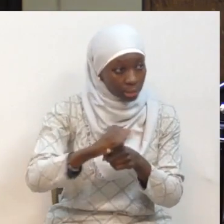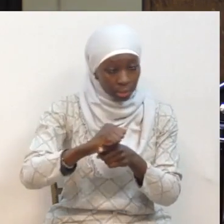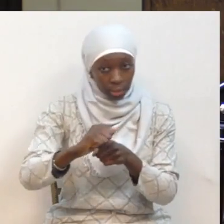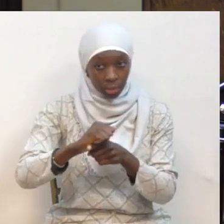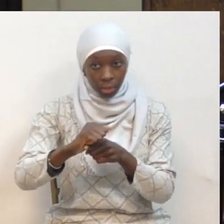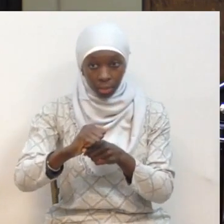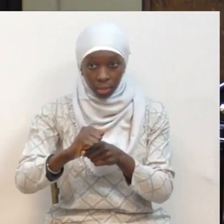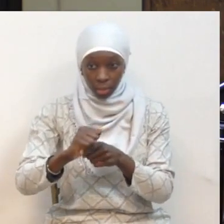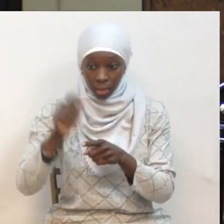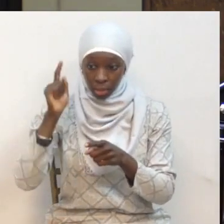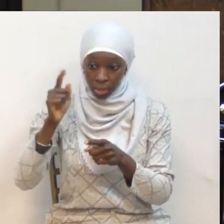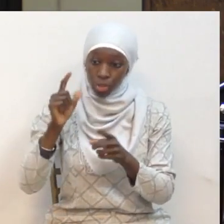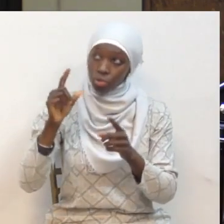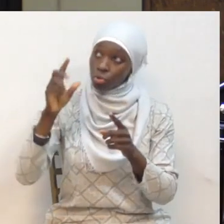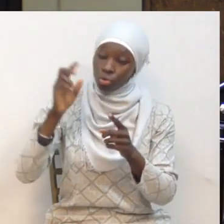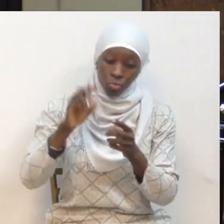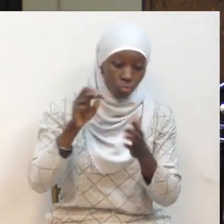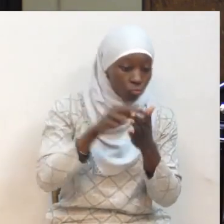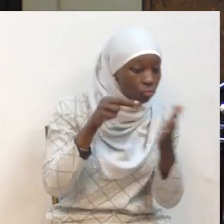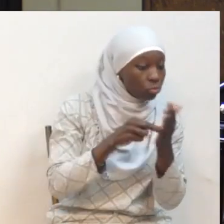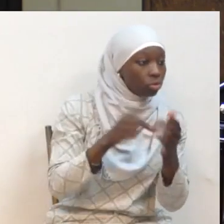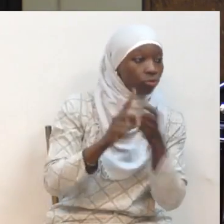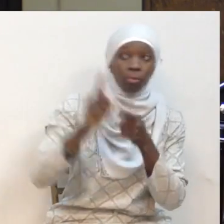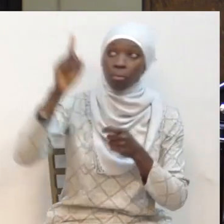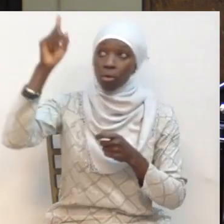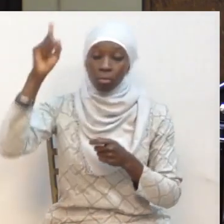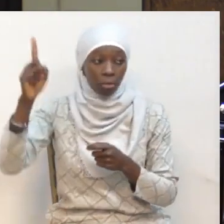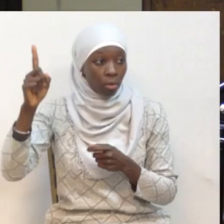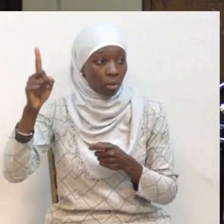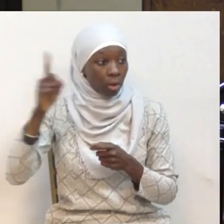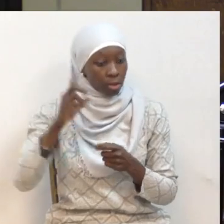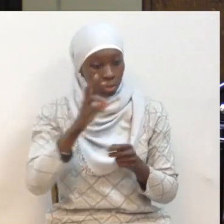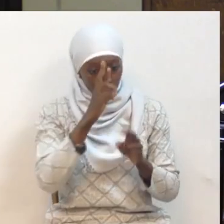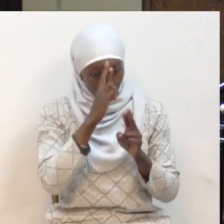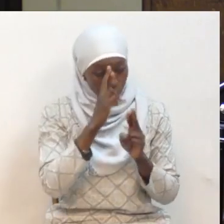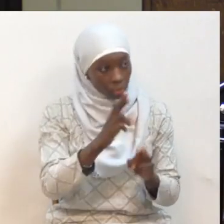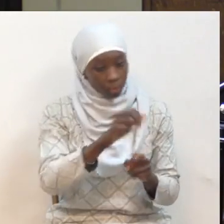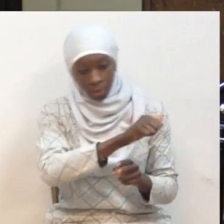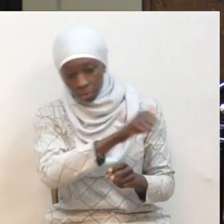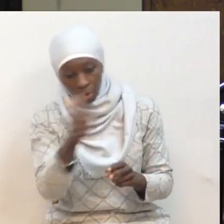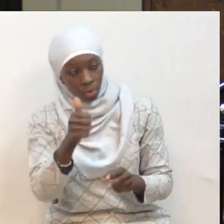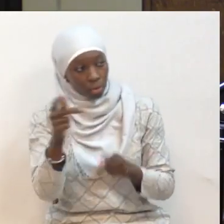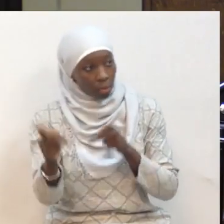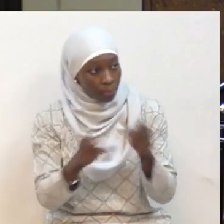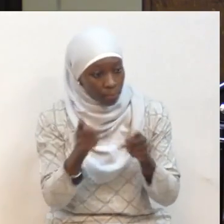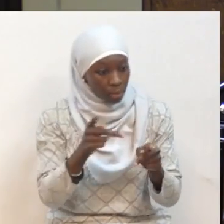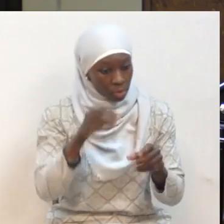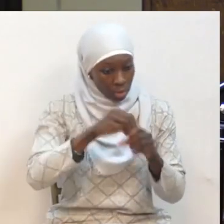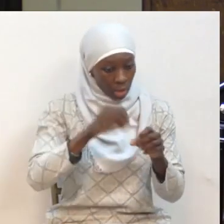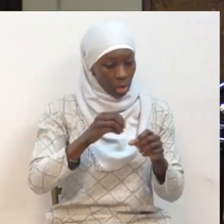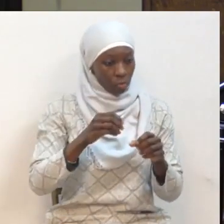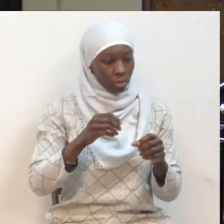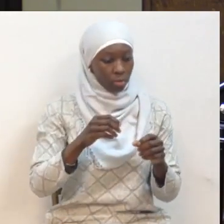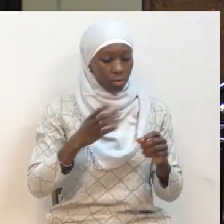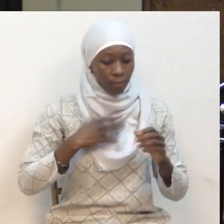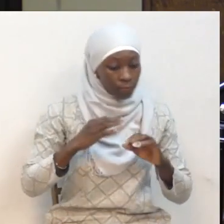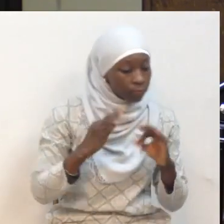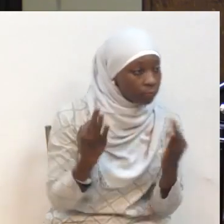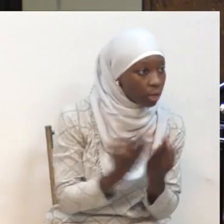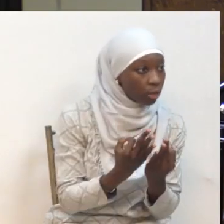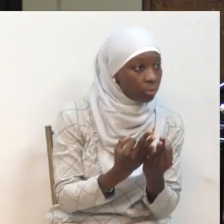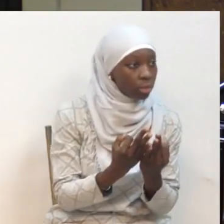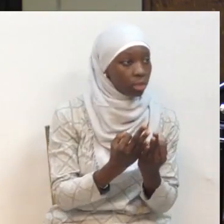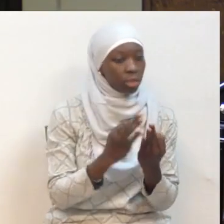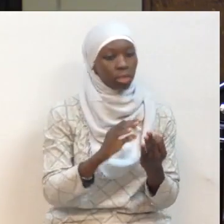for others in our personal, family, social, and community lives, then